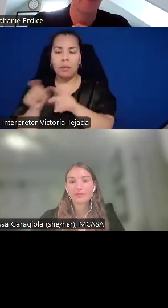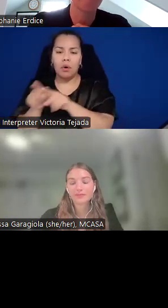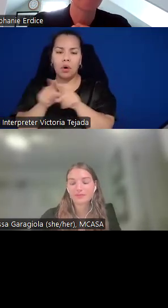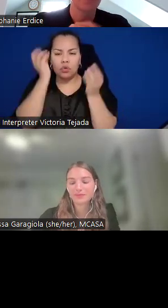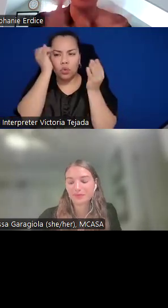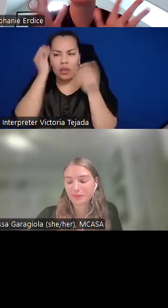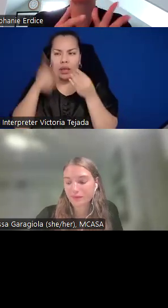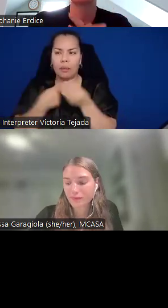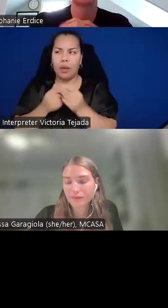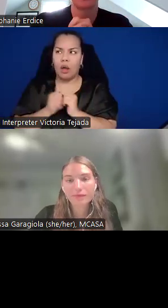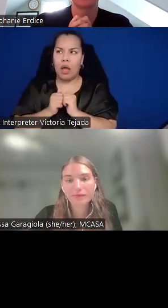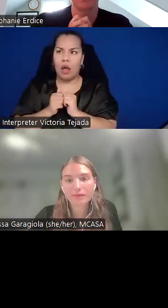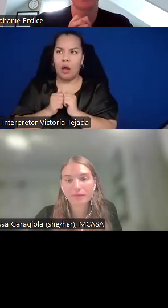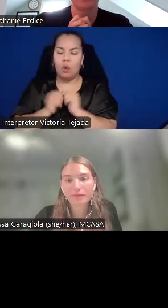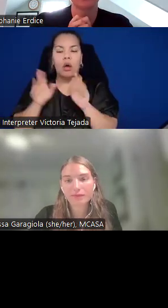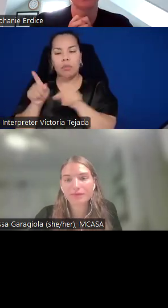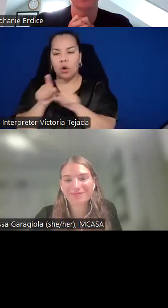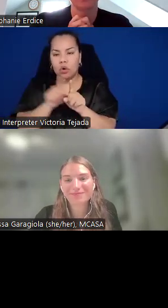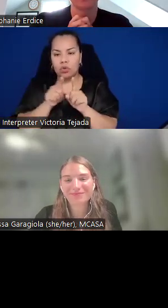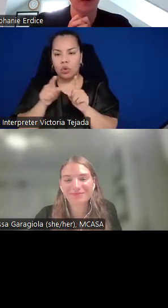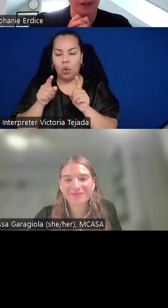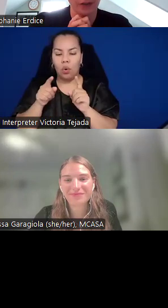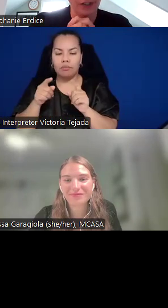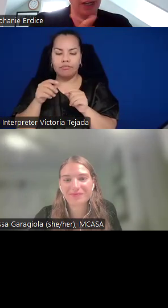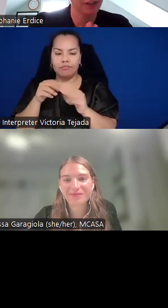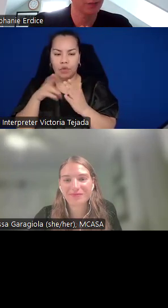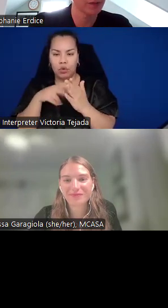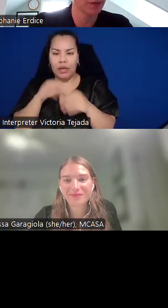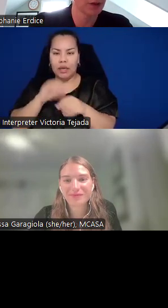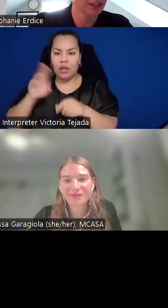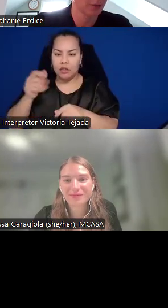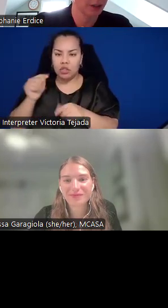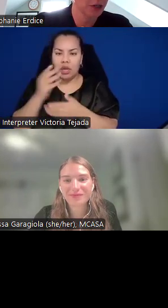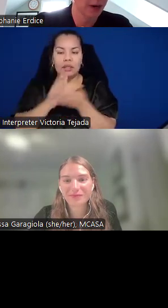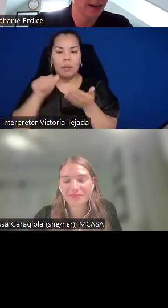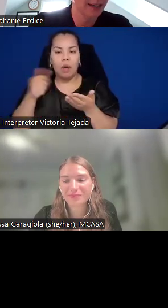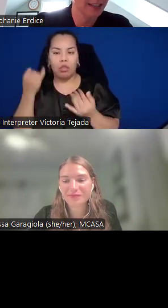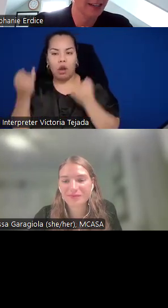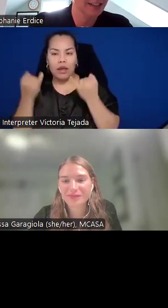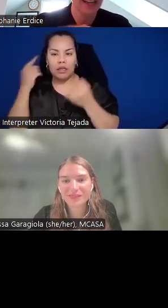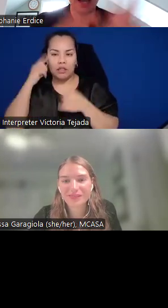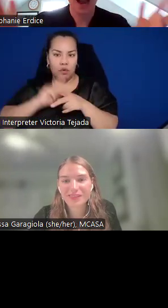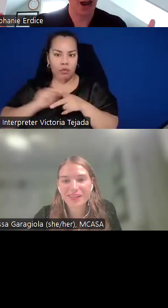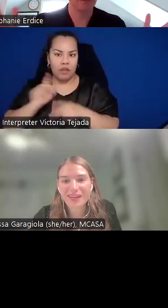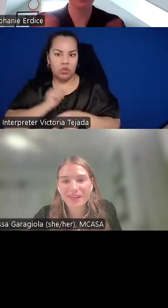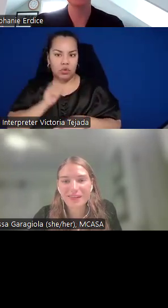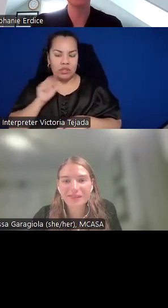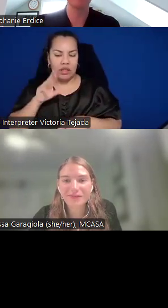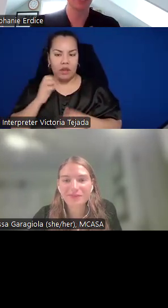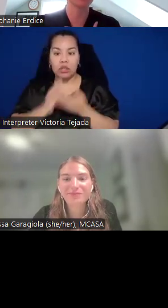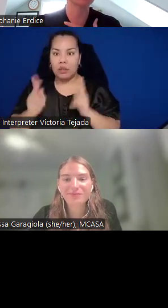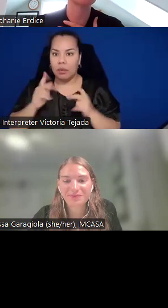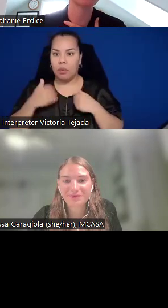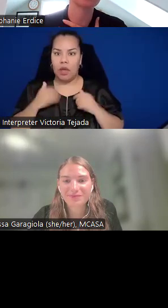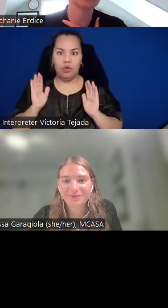how also read in the chat some other ideas for professional self-care. Some folks had some really great ideas. So